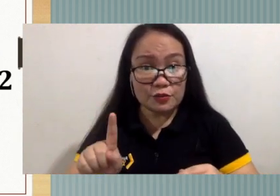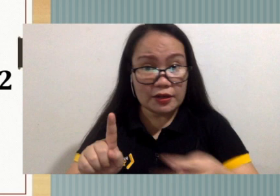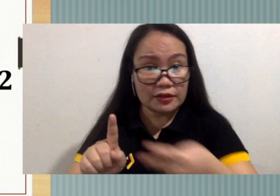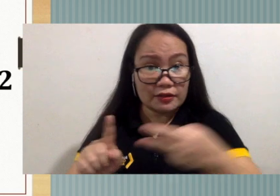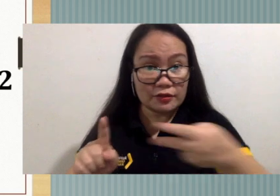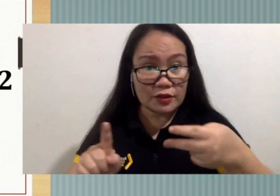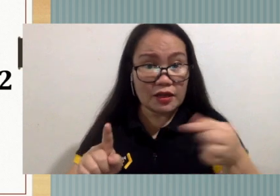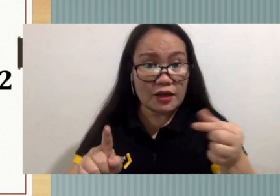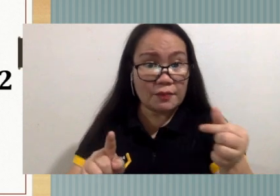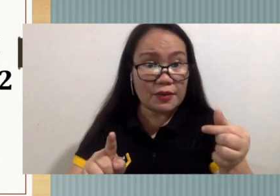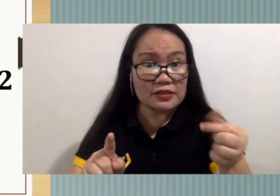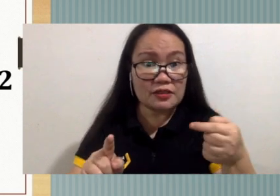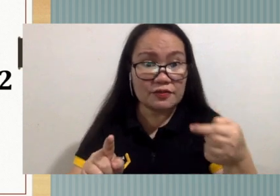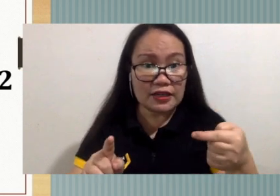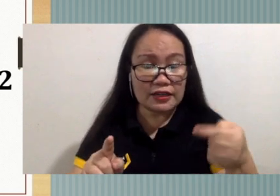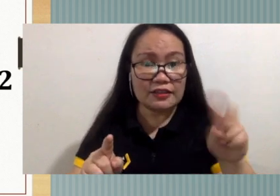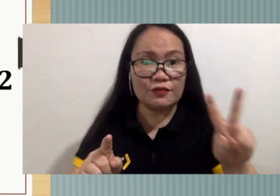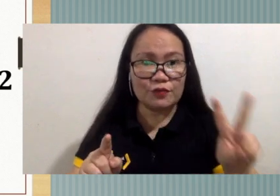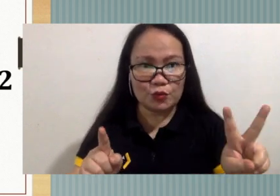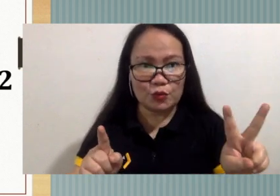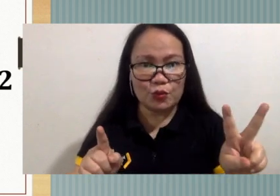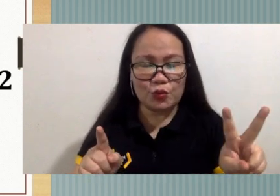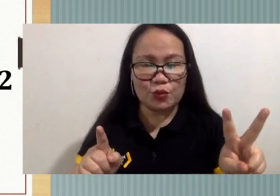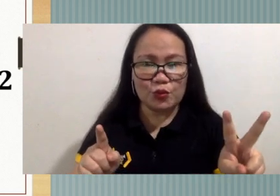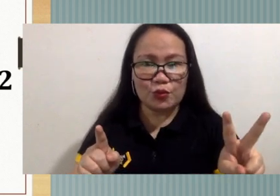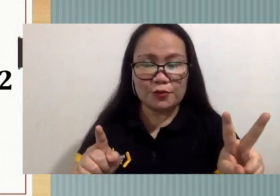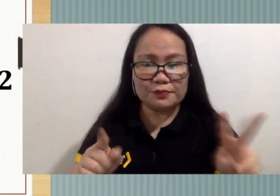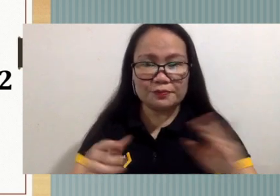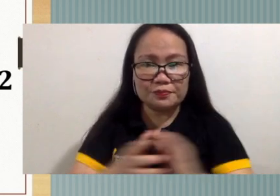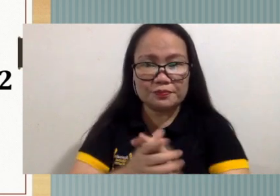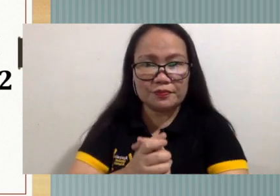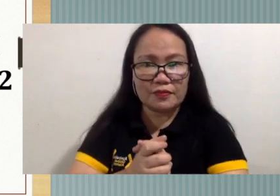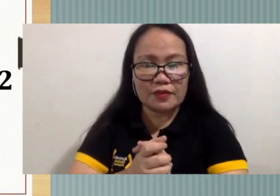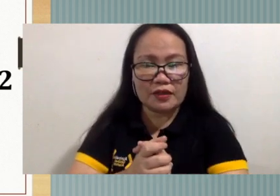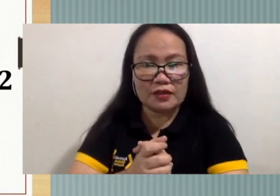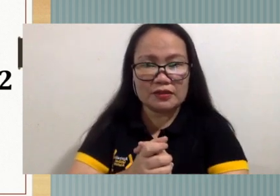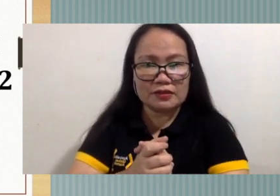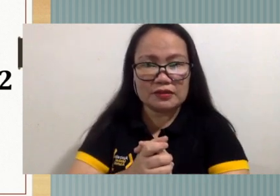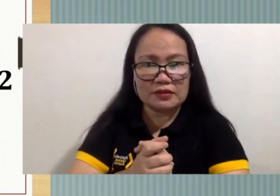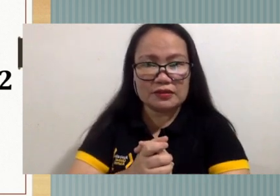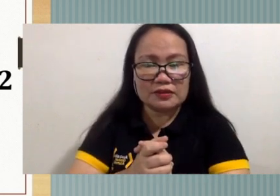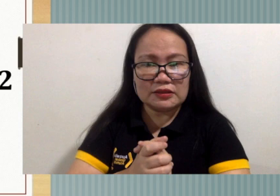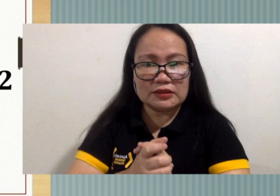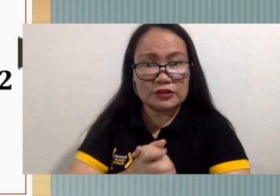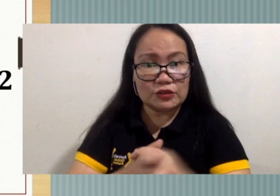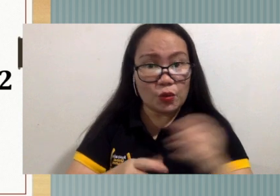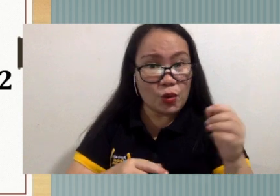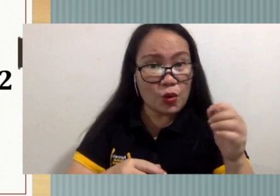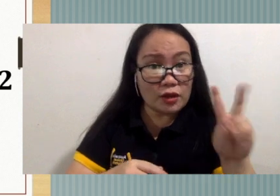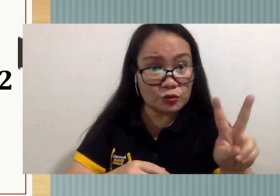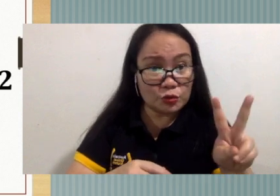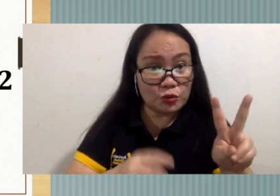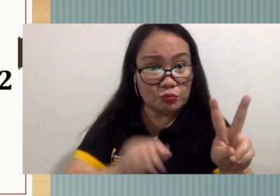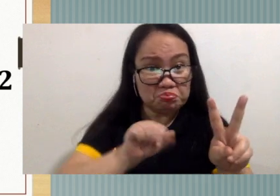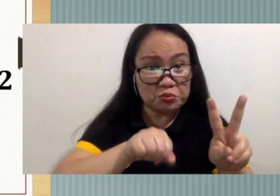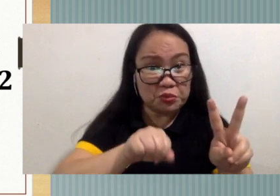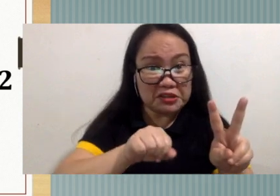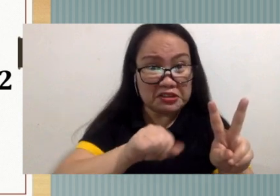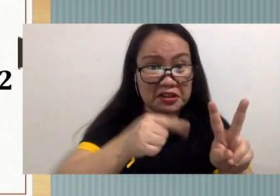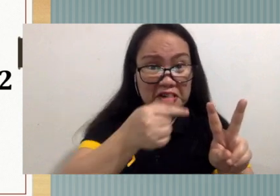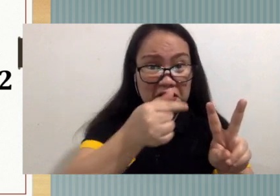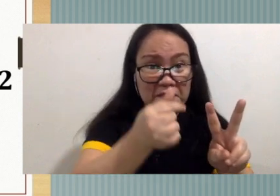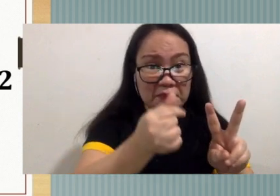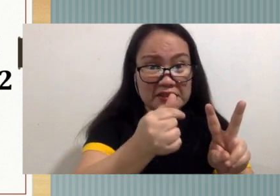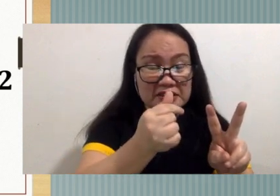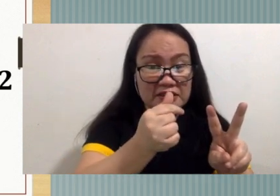or negative 2. So, again, since ang 2 natin ay pwede raw positive and negative, magkakaroon